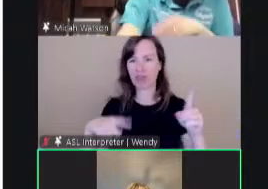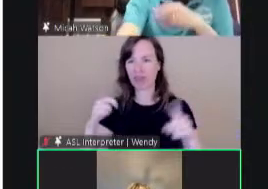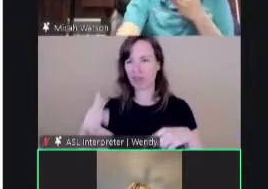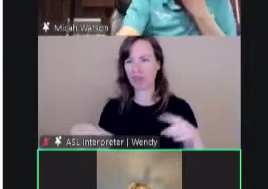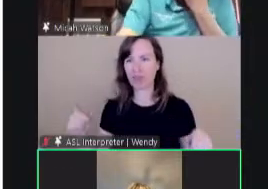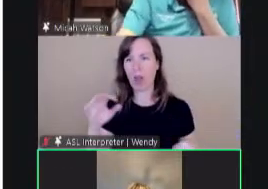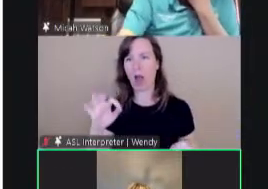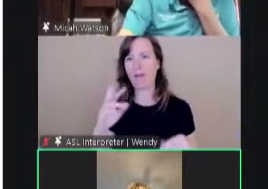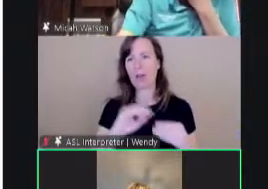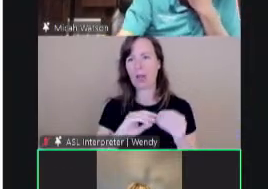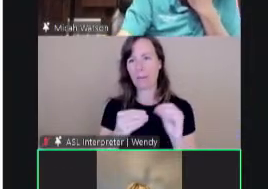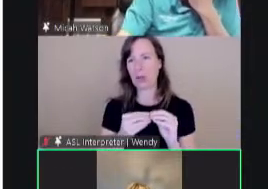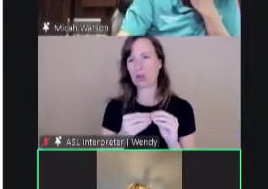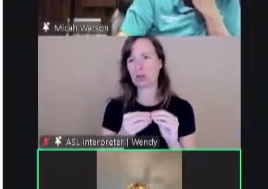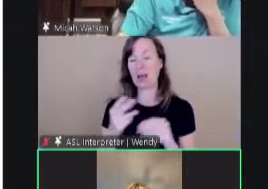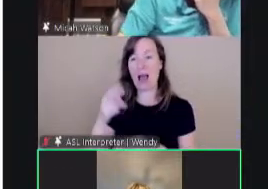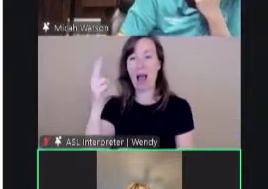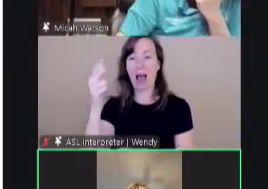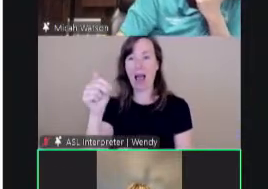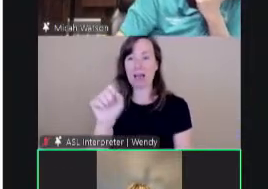Somewhere as high as